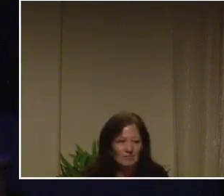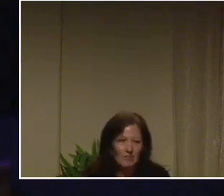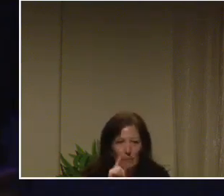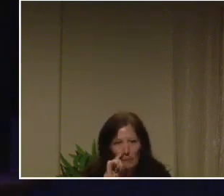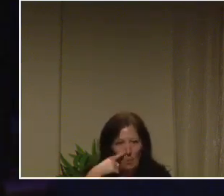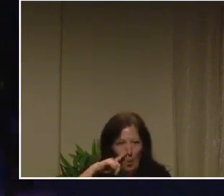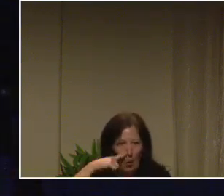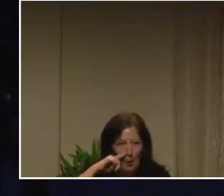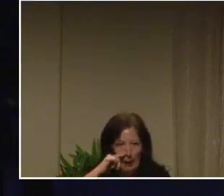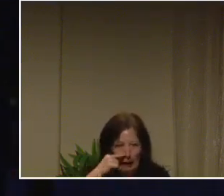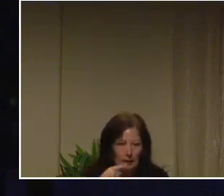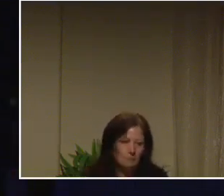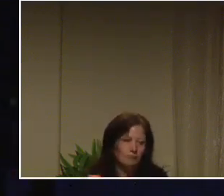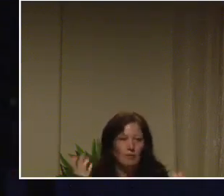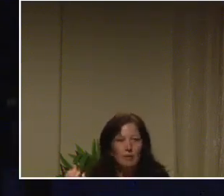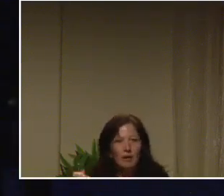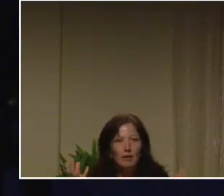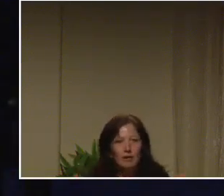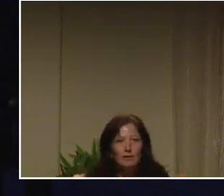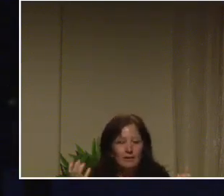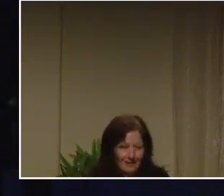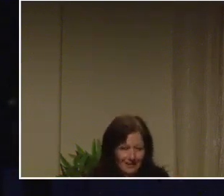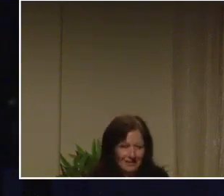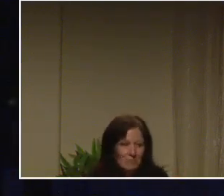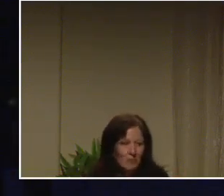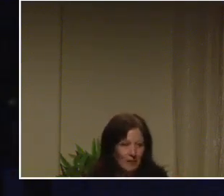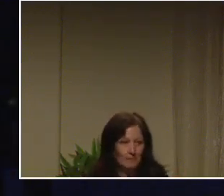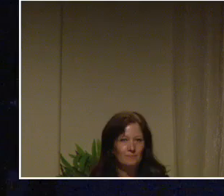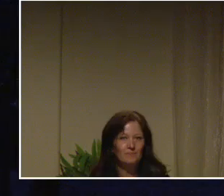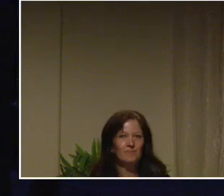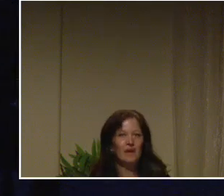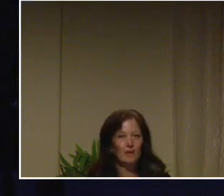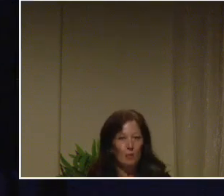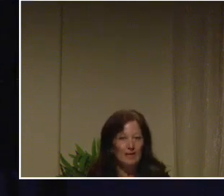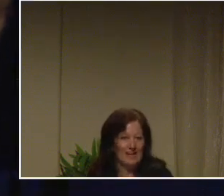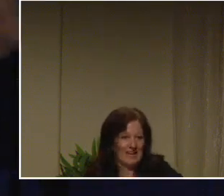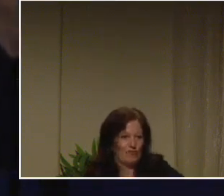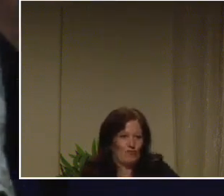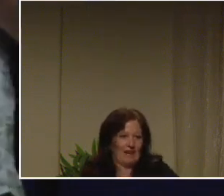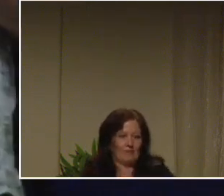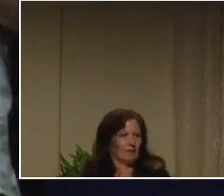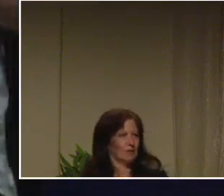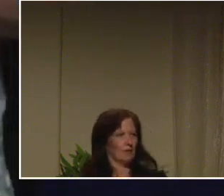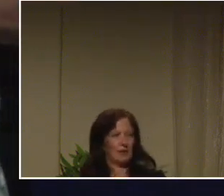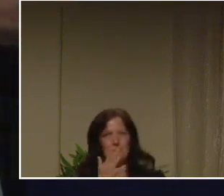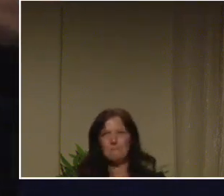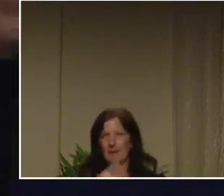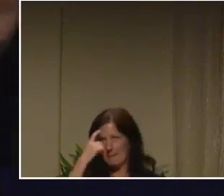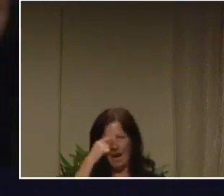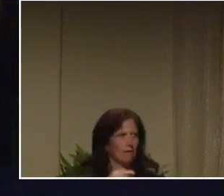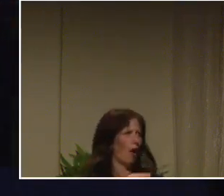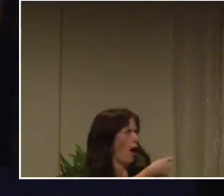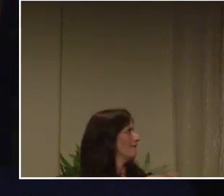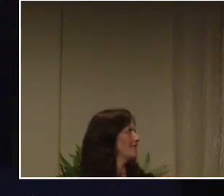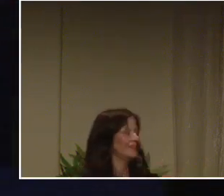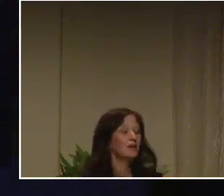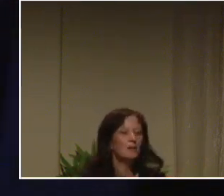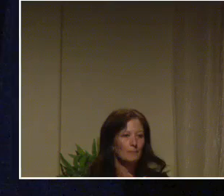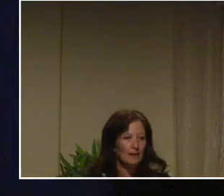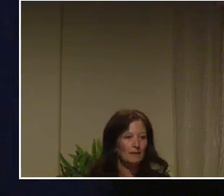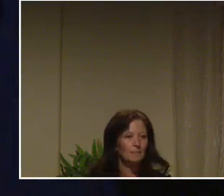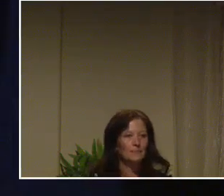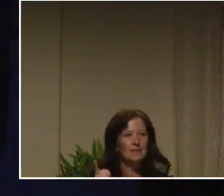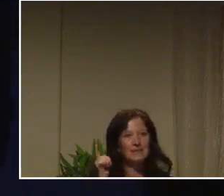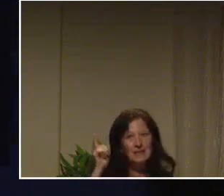mindlessly, as you know, we can, as I admit I can, I could let my mind wander, but we're coming before the great God and we want to focus on